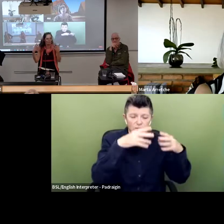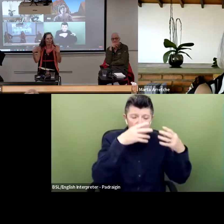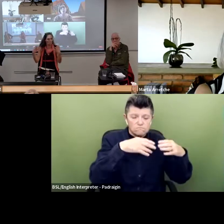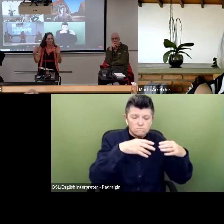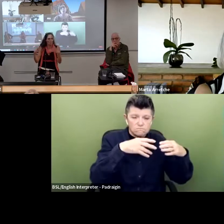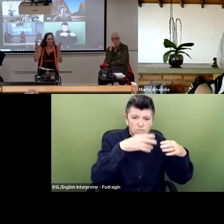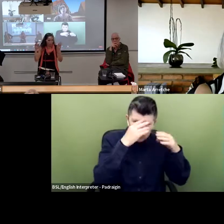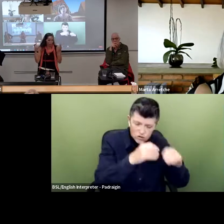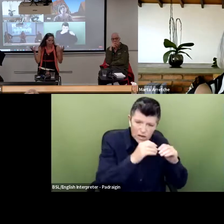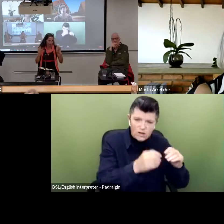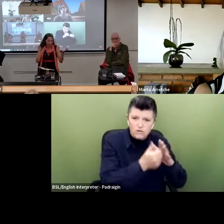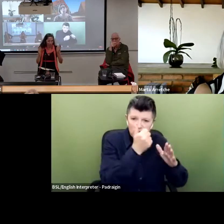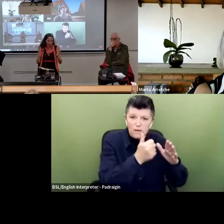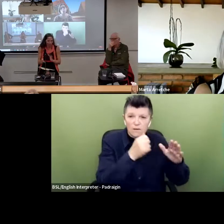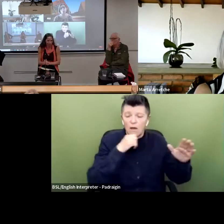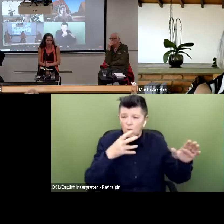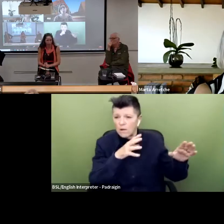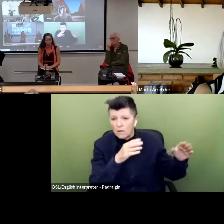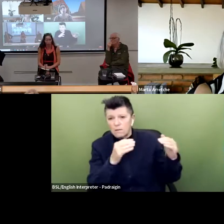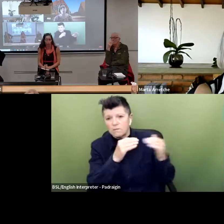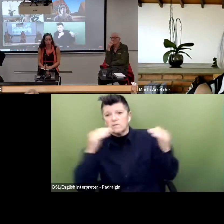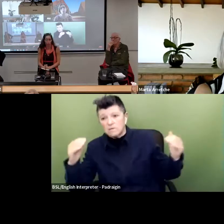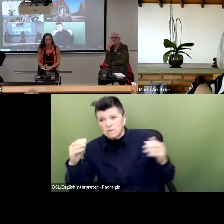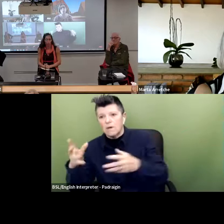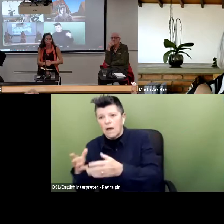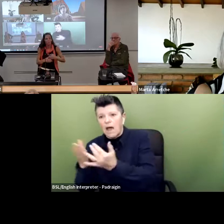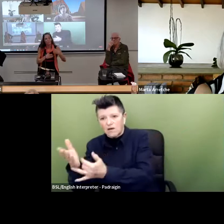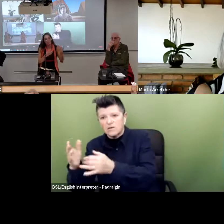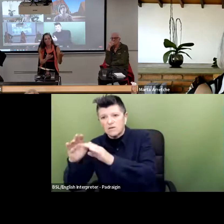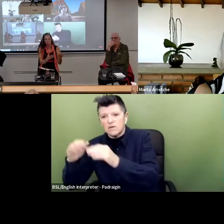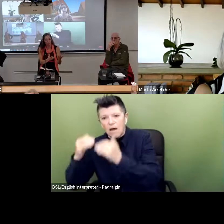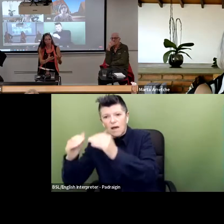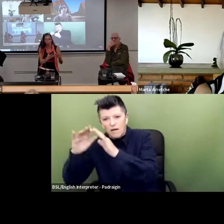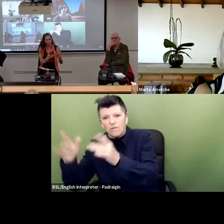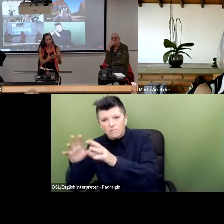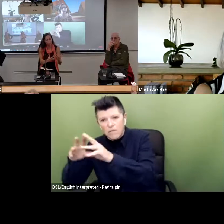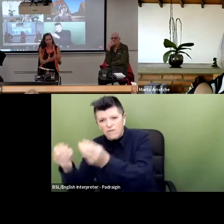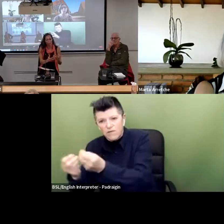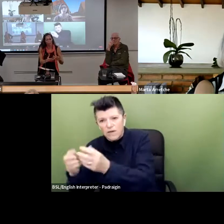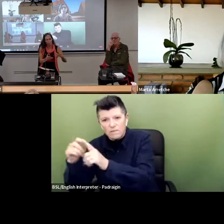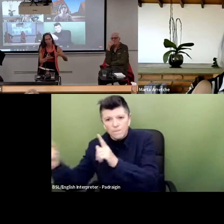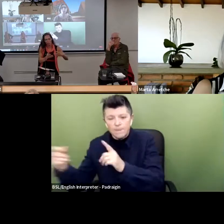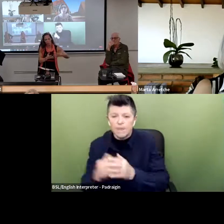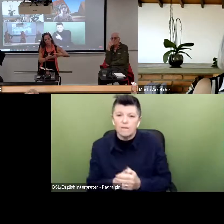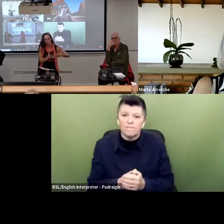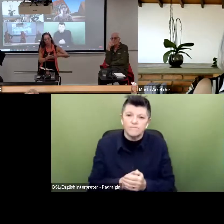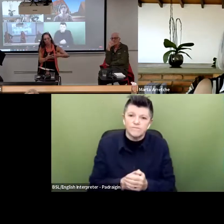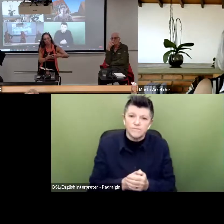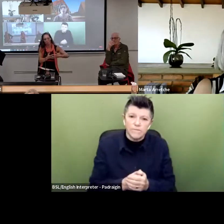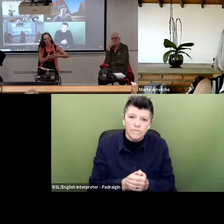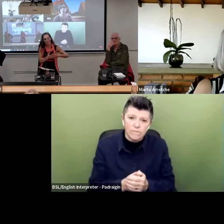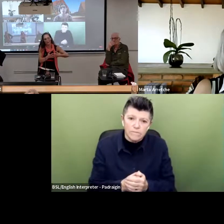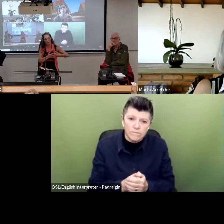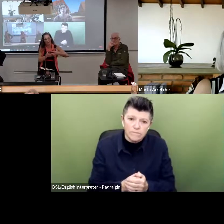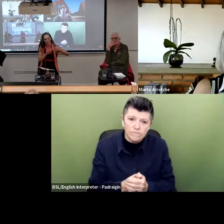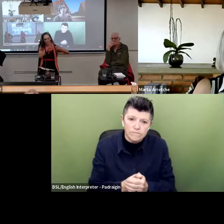all these things that we would expect based on these models that have been developed in a certain context. In Chile, however, what was really interesting is that people